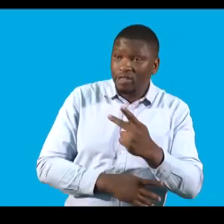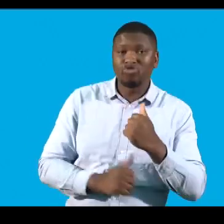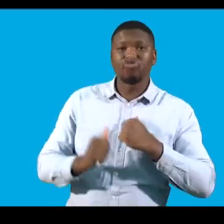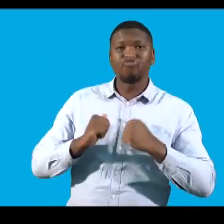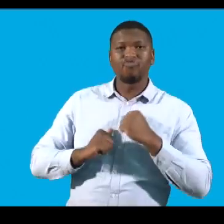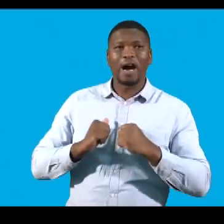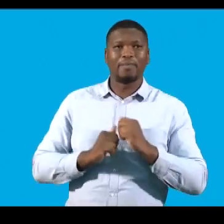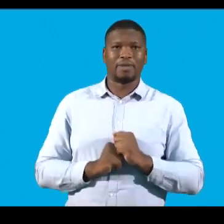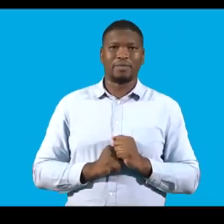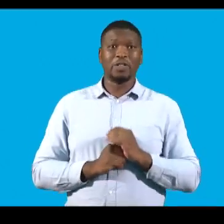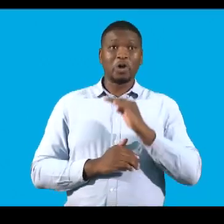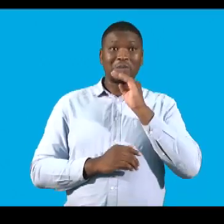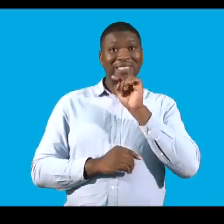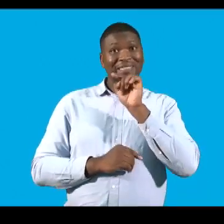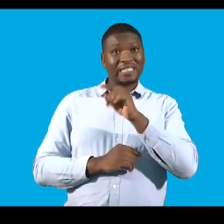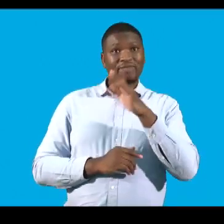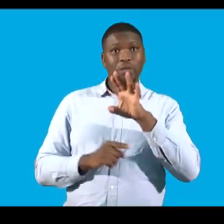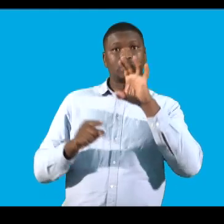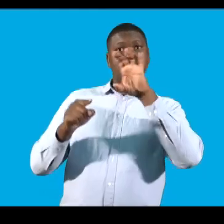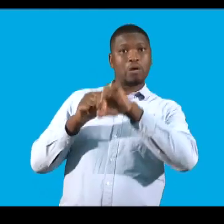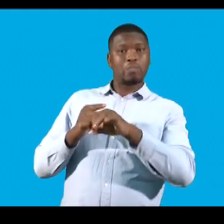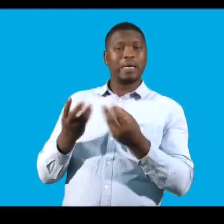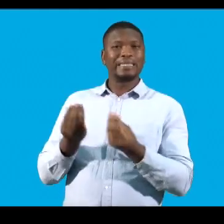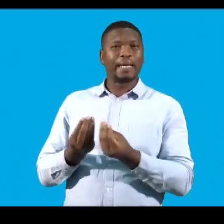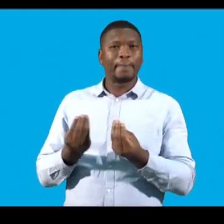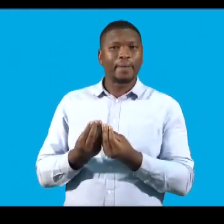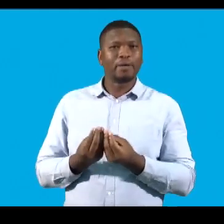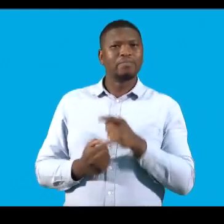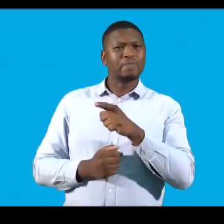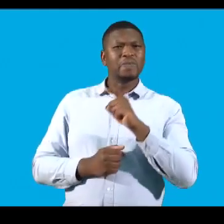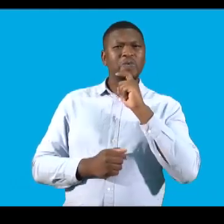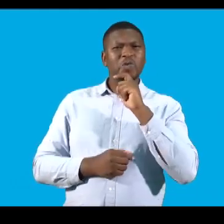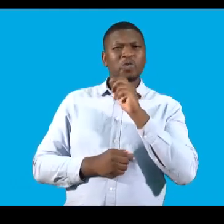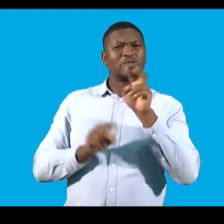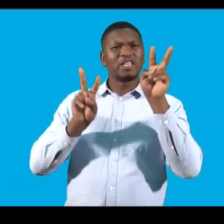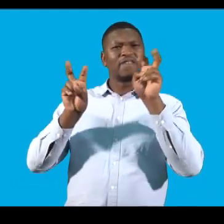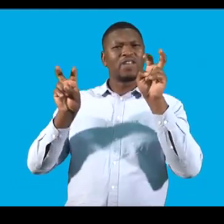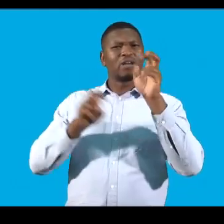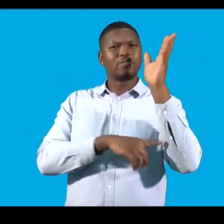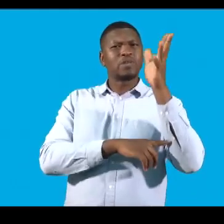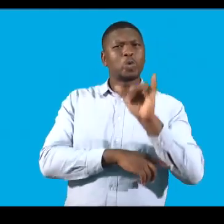dawns now have witnessed something. What figure of speech do we have?